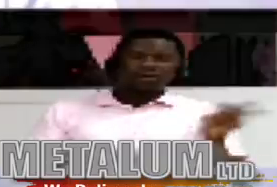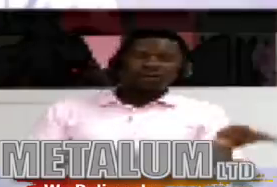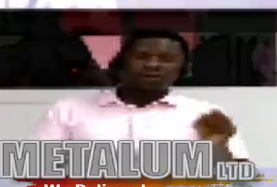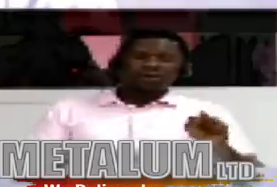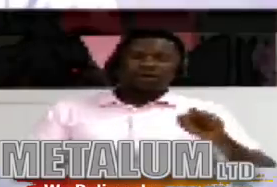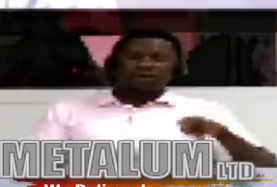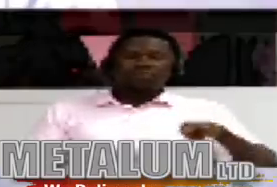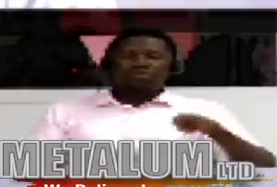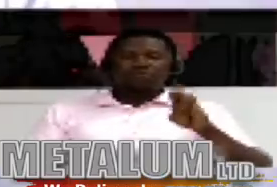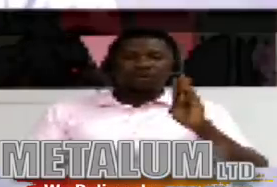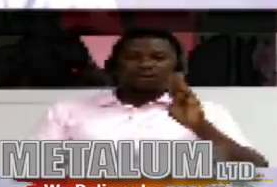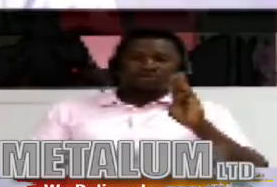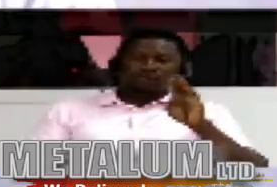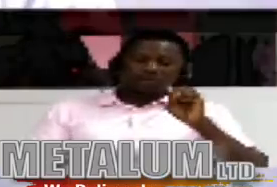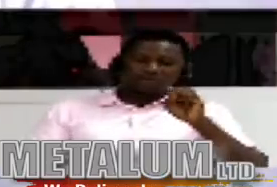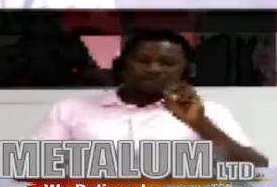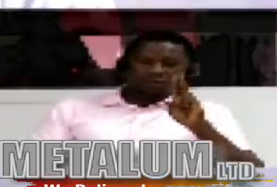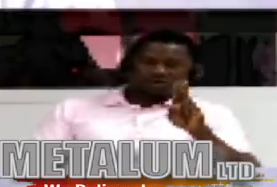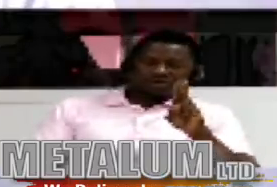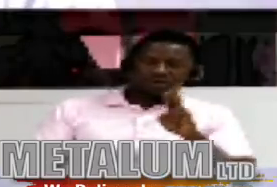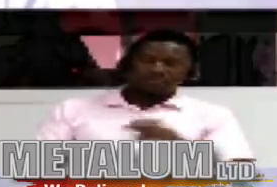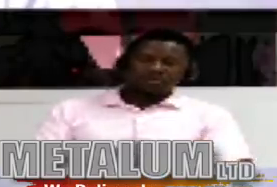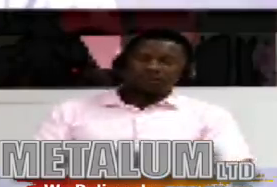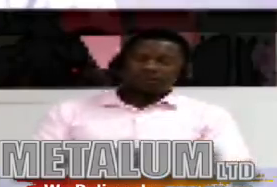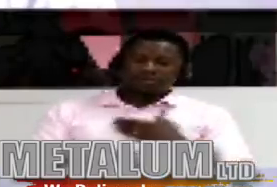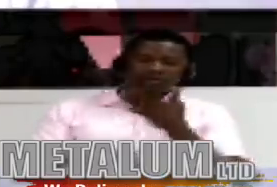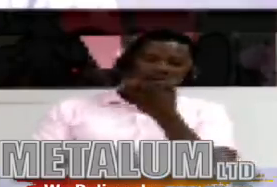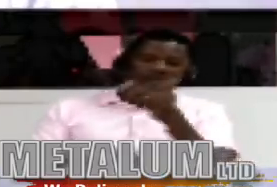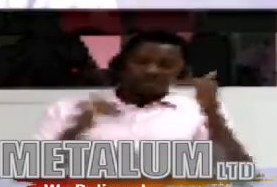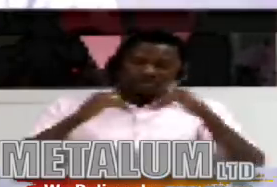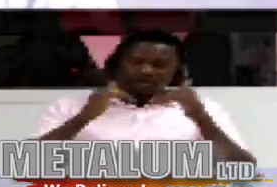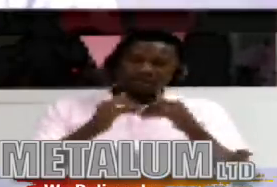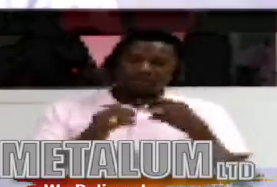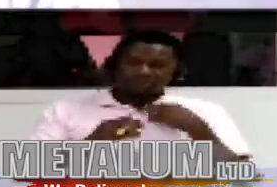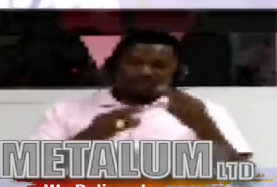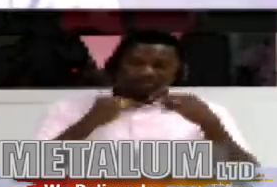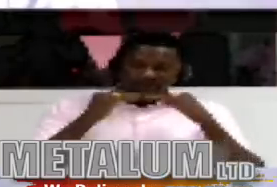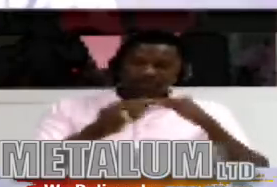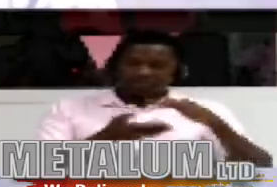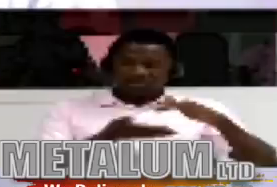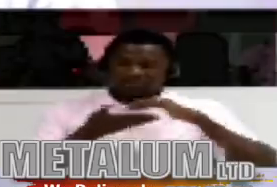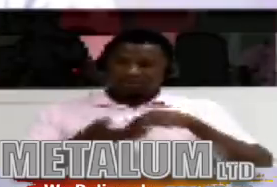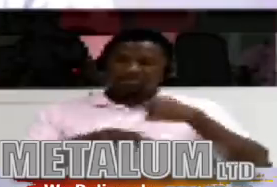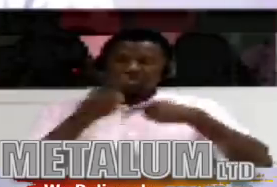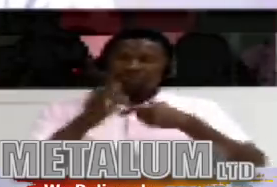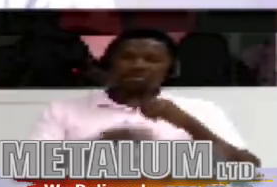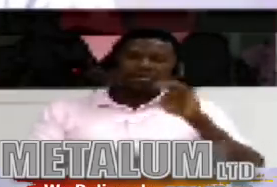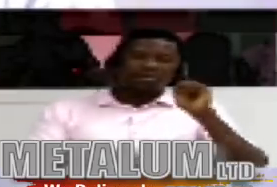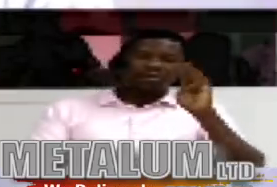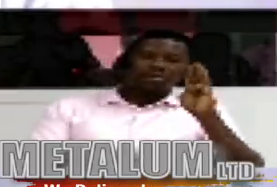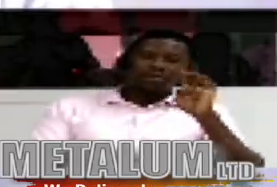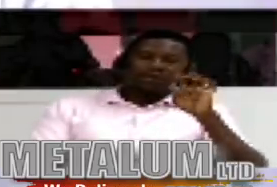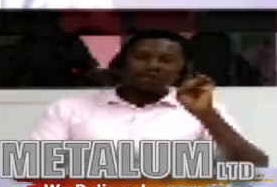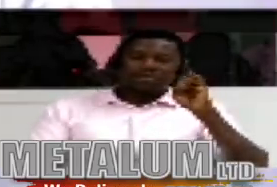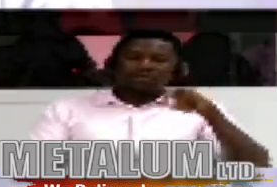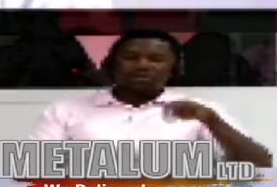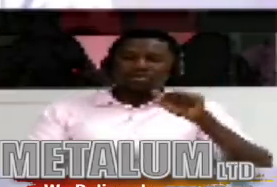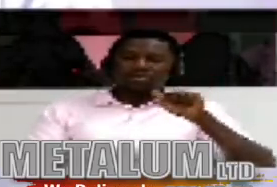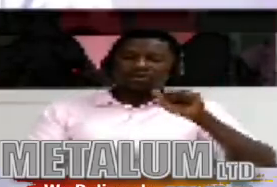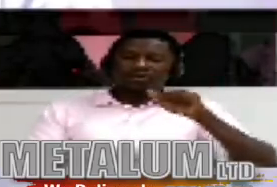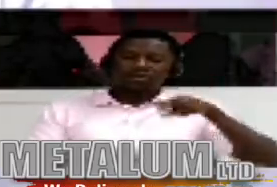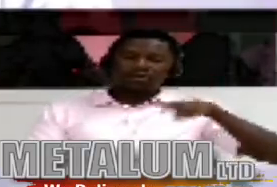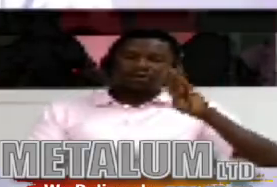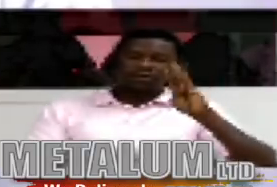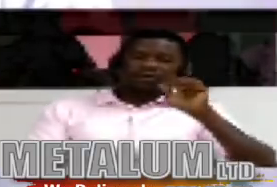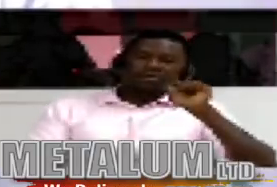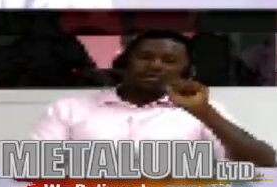that meeting, it was to discuss the information you received about Ibrahim Obari? Yes. Can you tell us